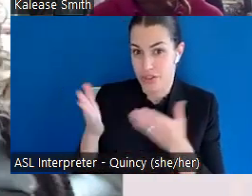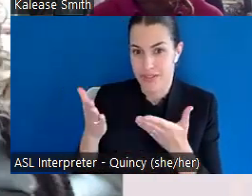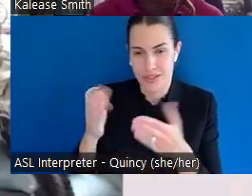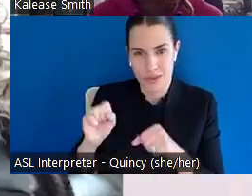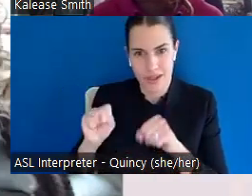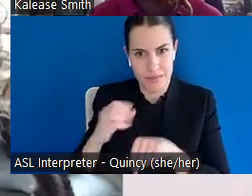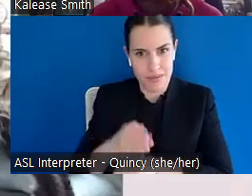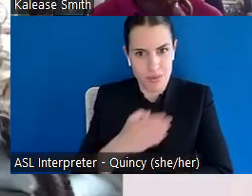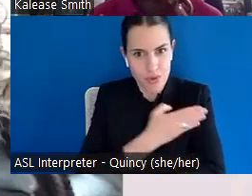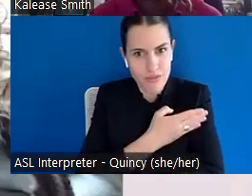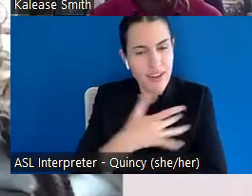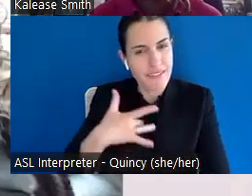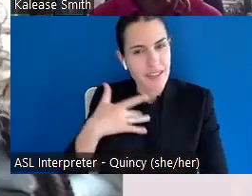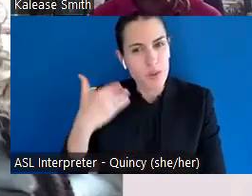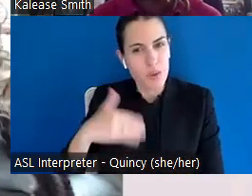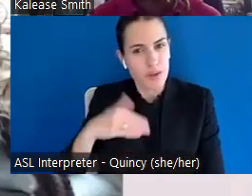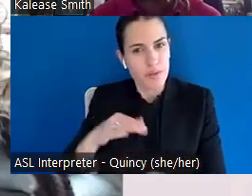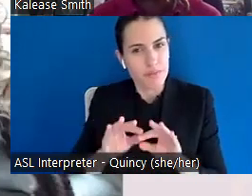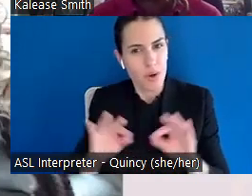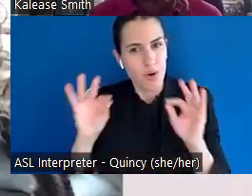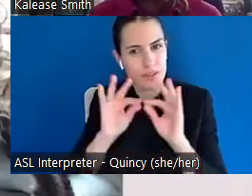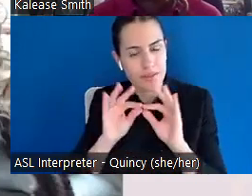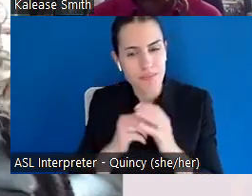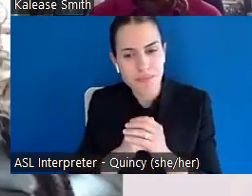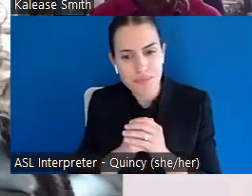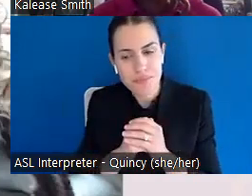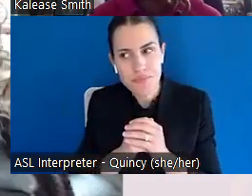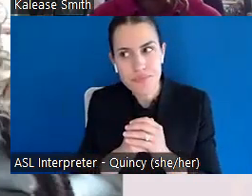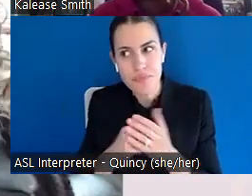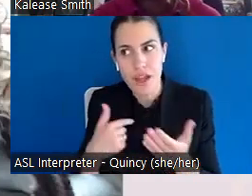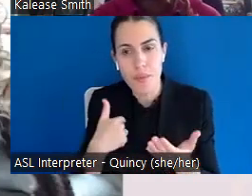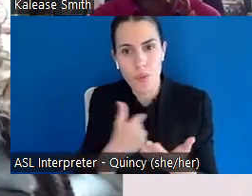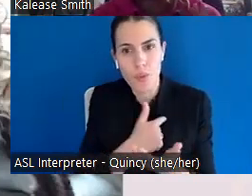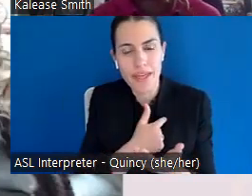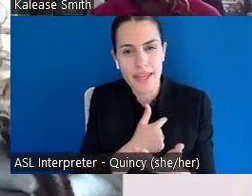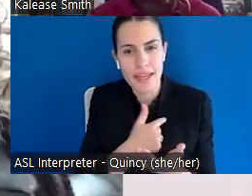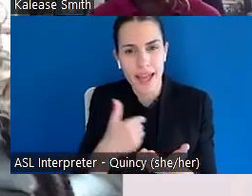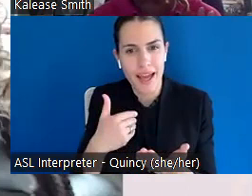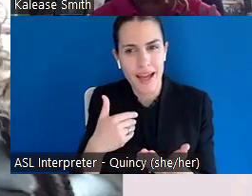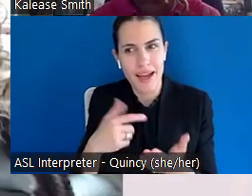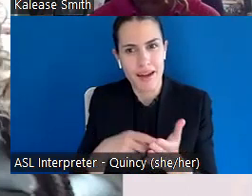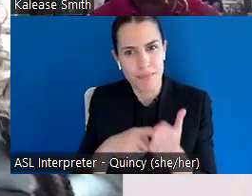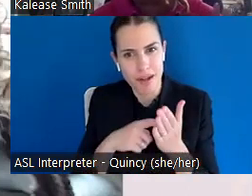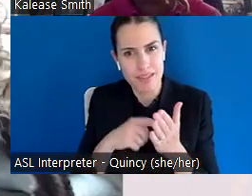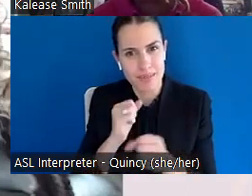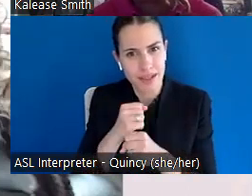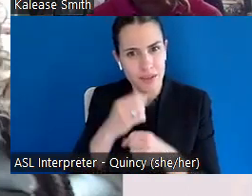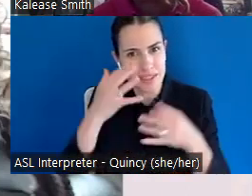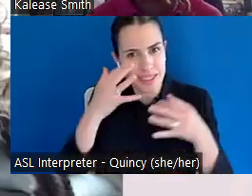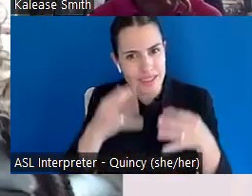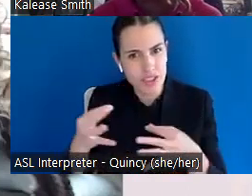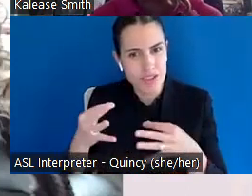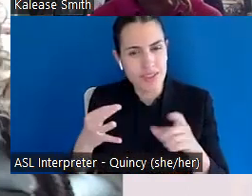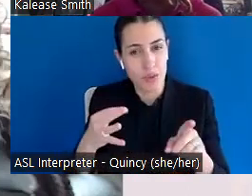think that's very important. We have to make these decisions with input from sexual